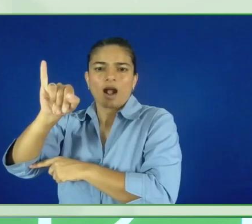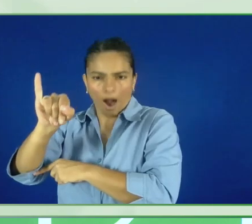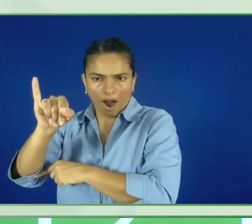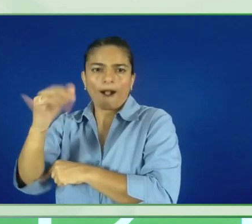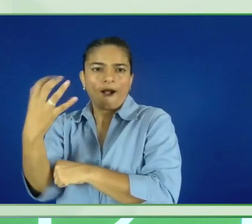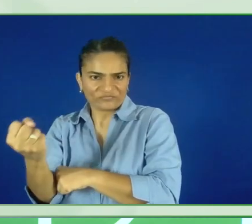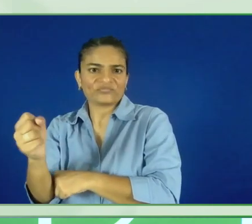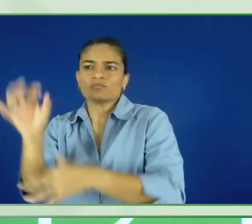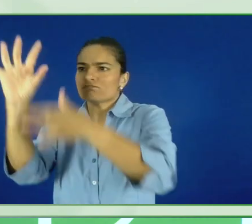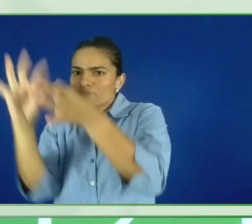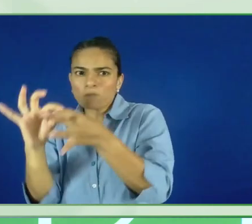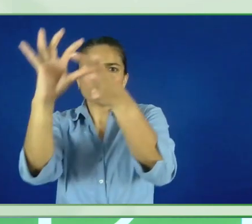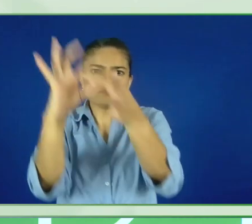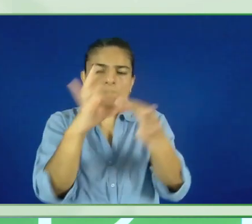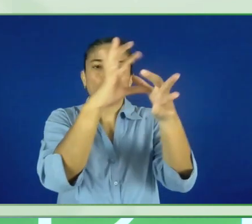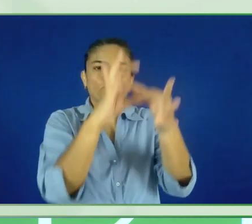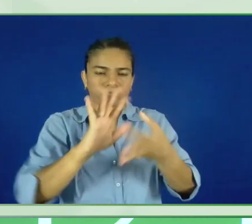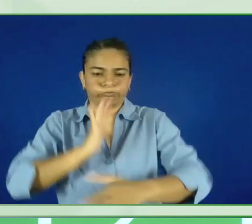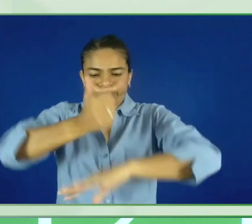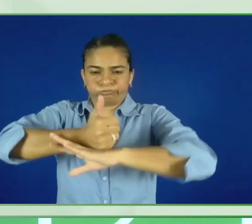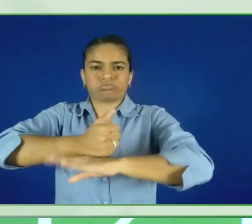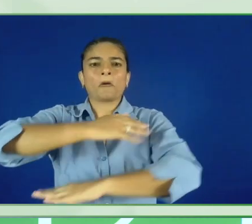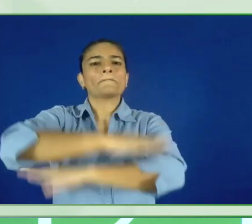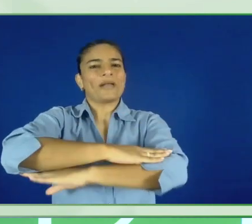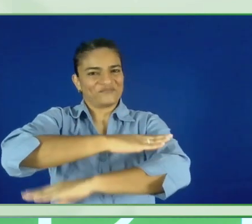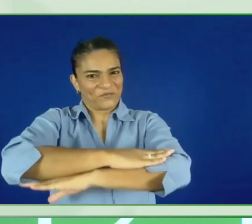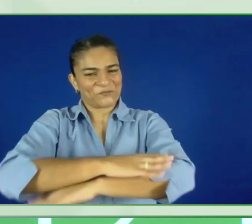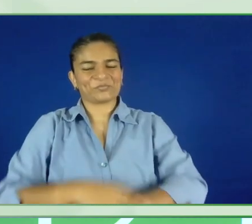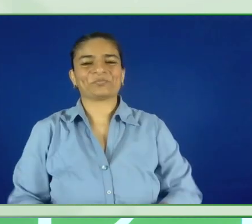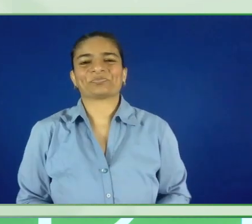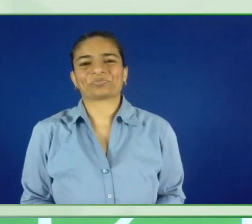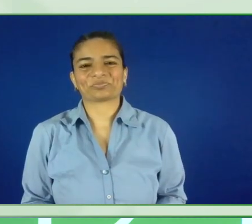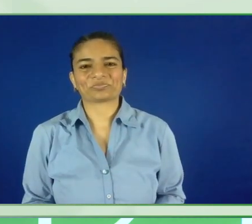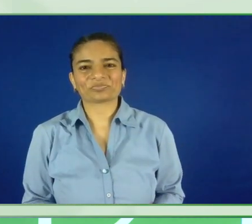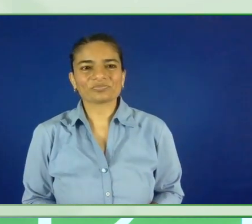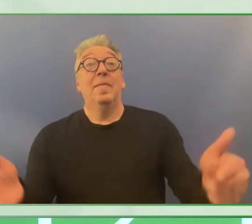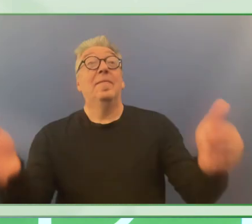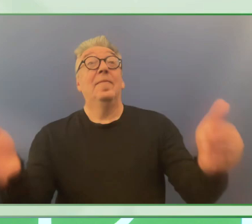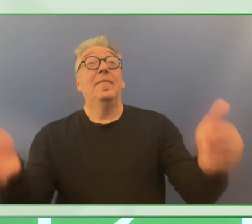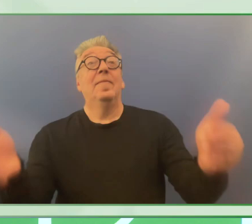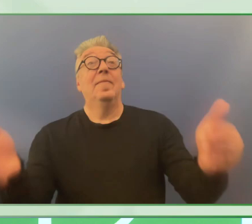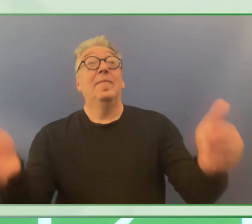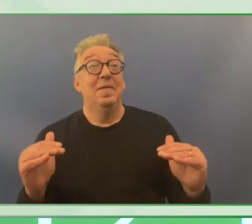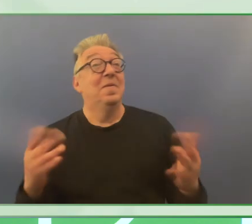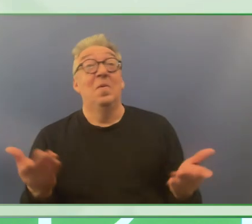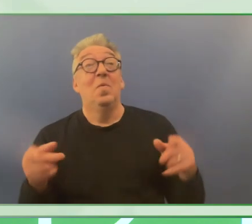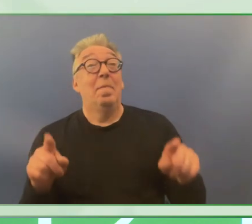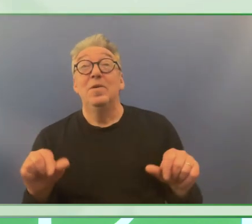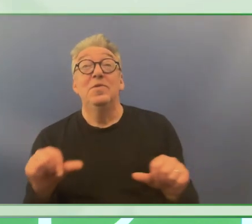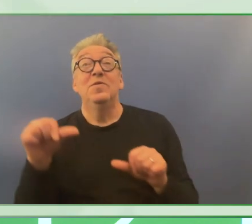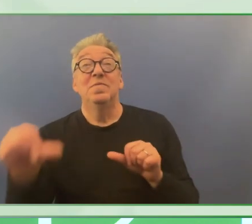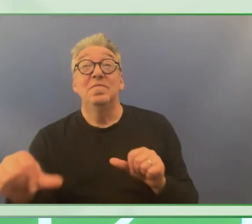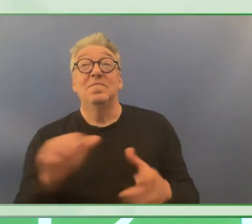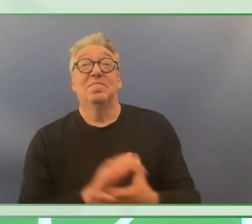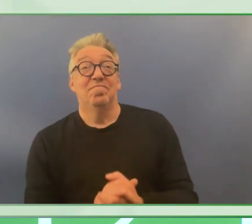platform. And then, what happens then? At that point of time, one of